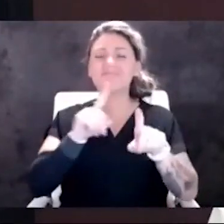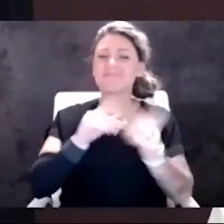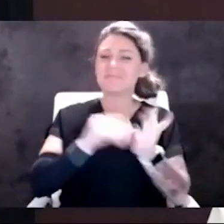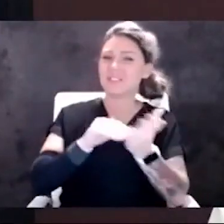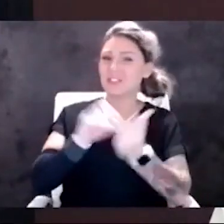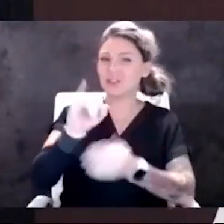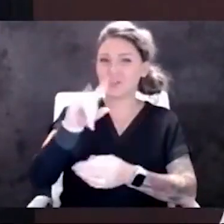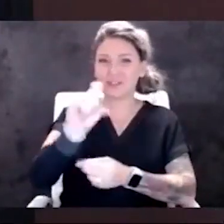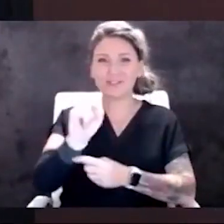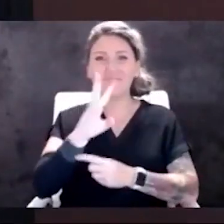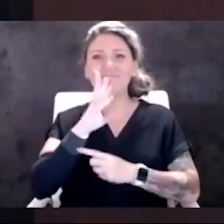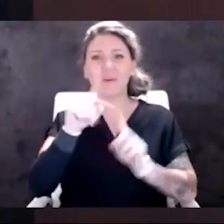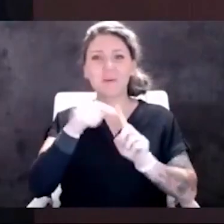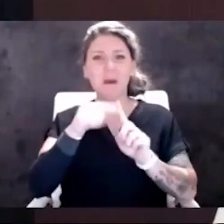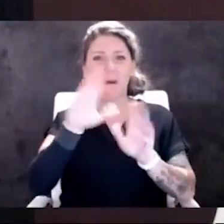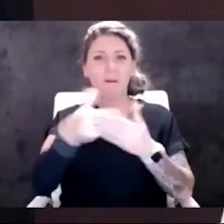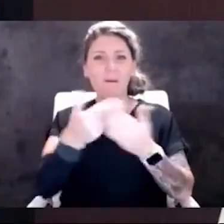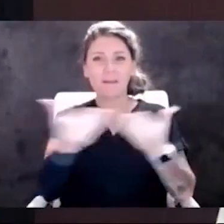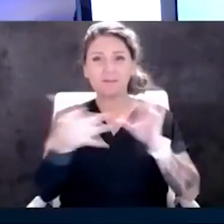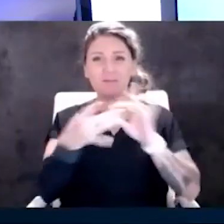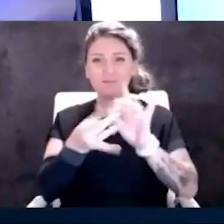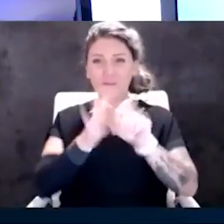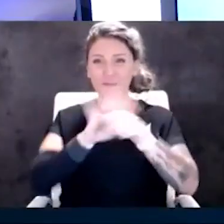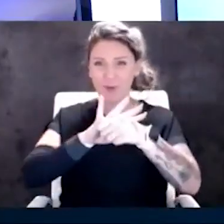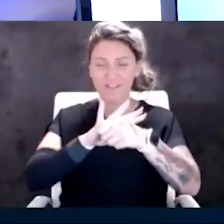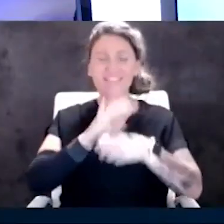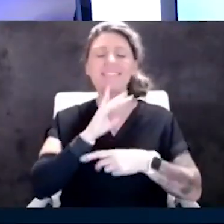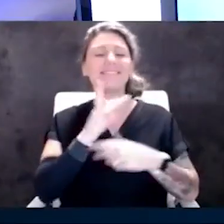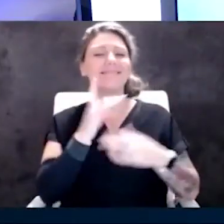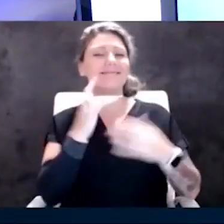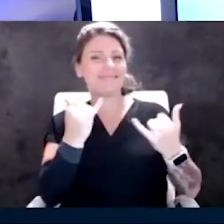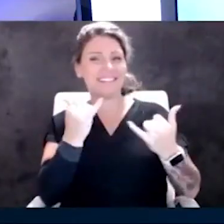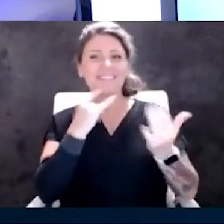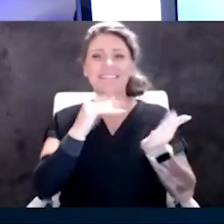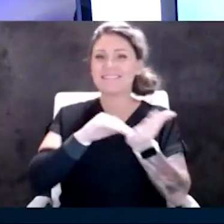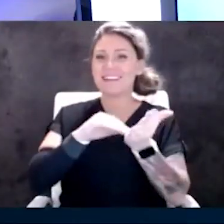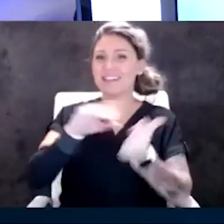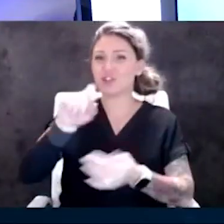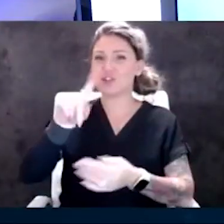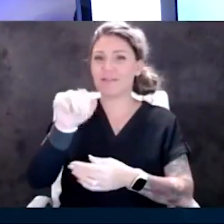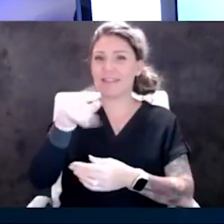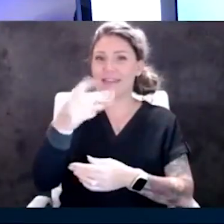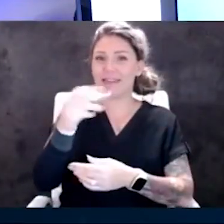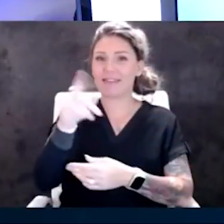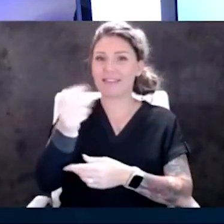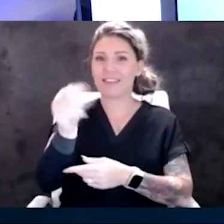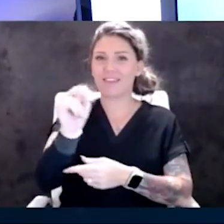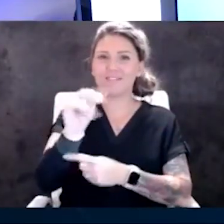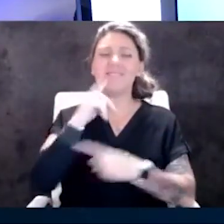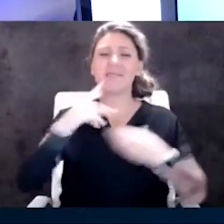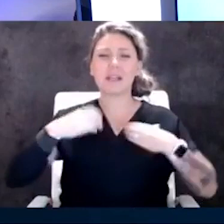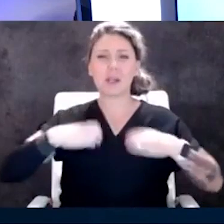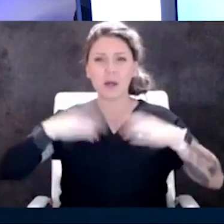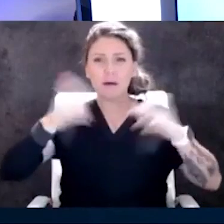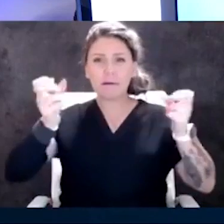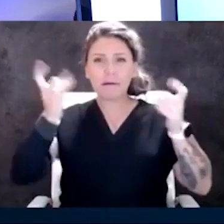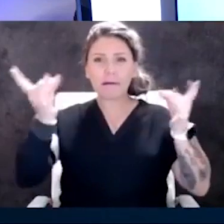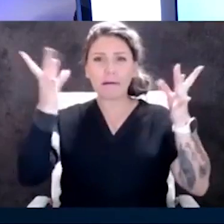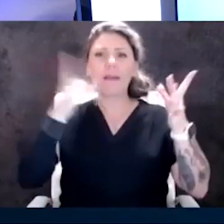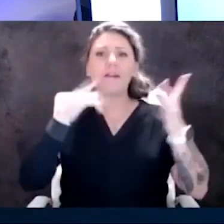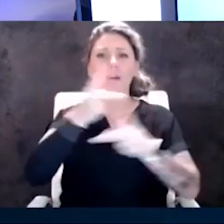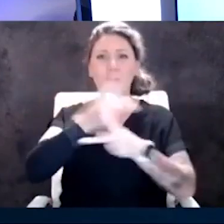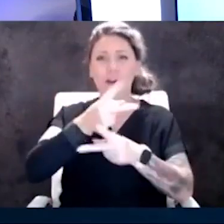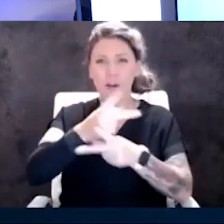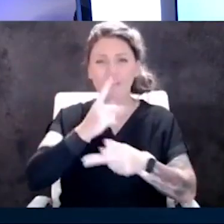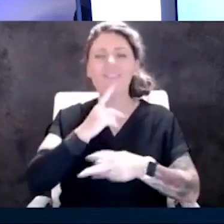COVID. In studio with me today is Dr. Heath Latham, specializing in pulmonary and critical care medicine. I've known Dr. Latham for approximately very many years, an